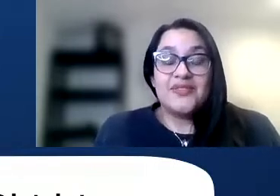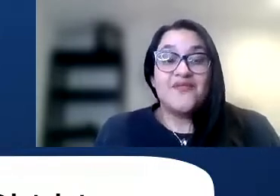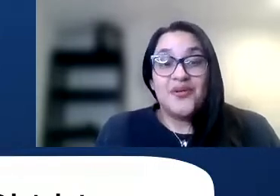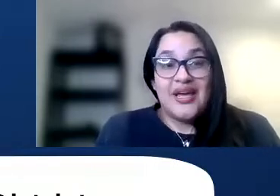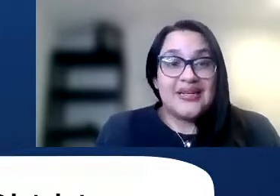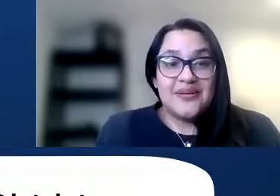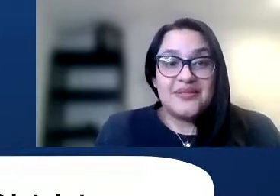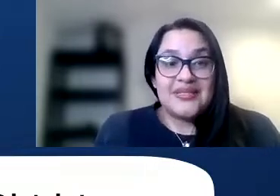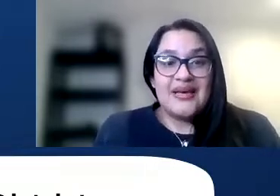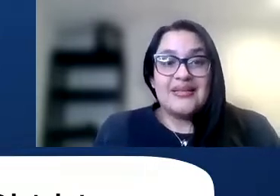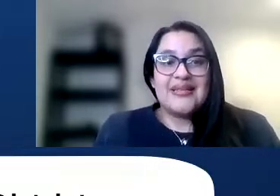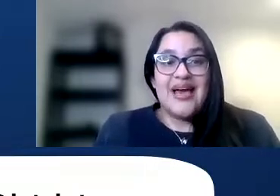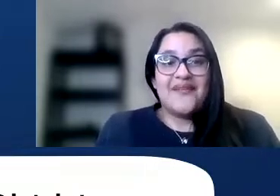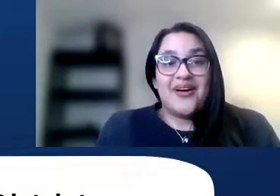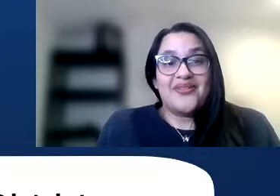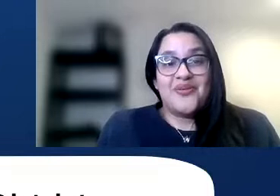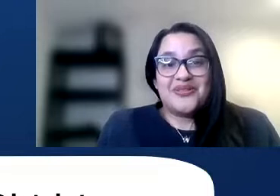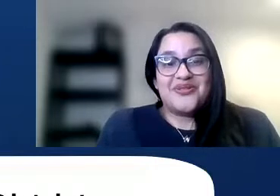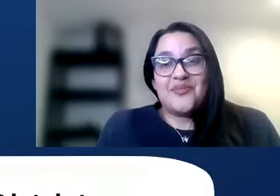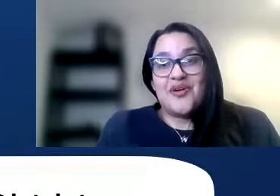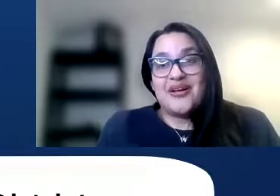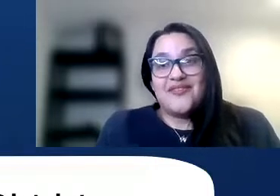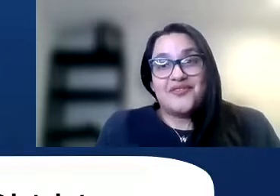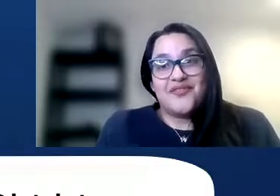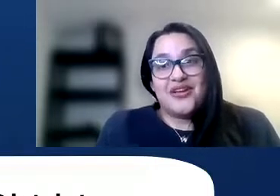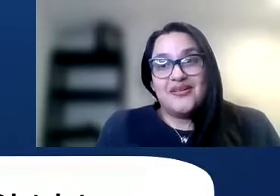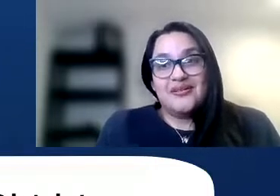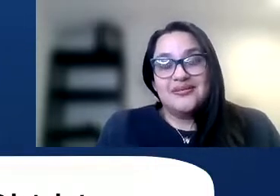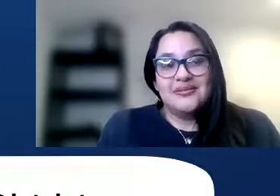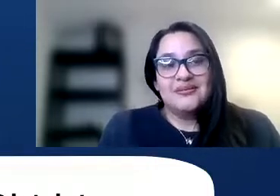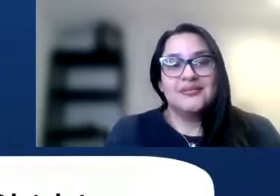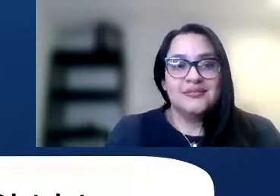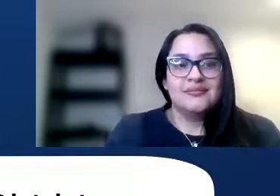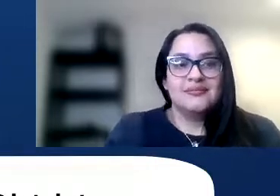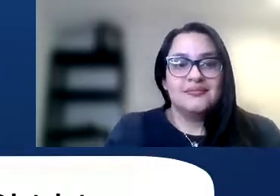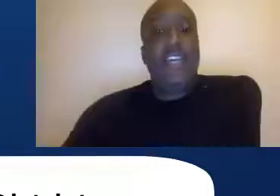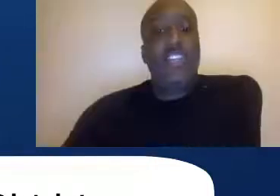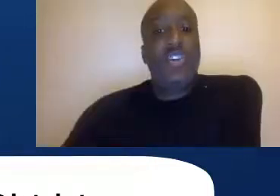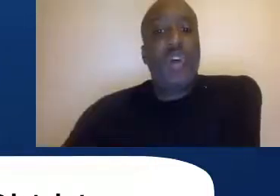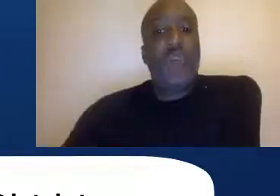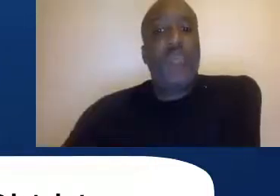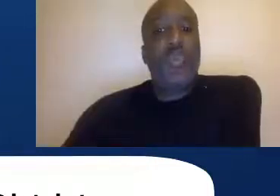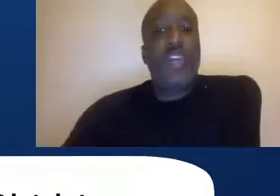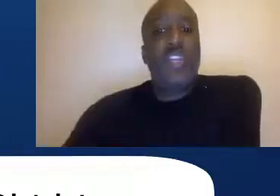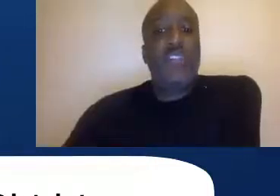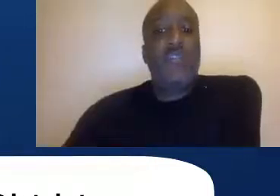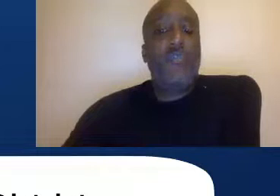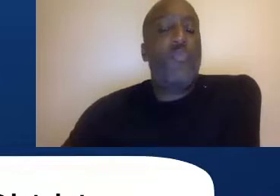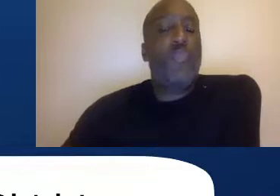ADEMs, vote in the ADEMs, and have other registered Democrats vouch for you. And